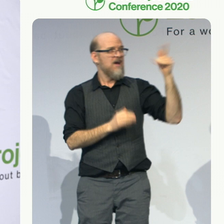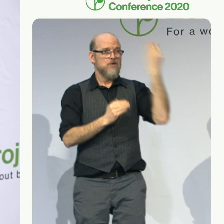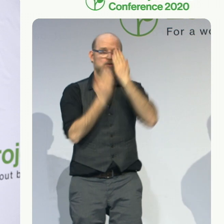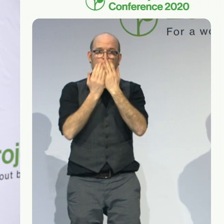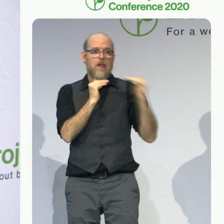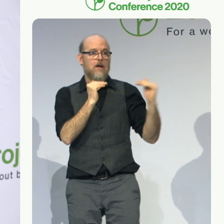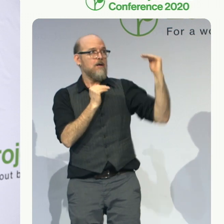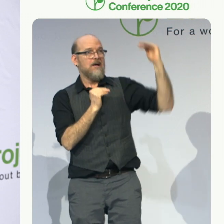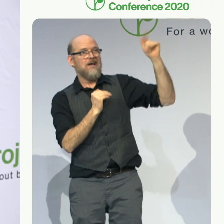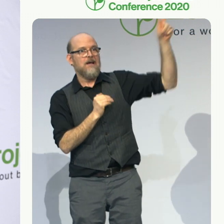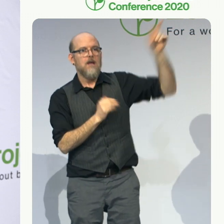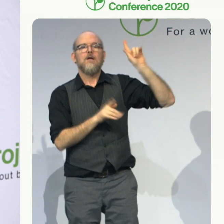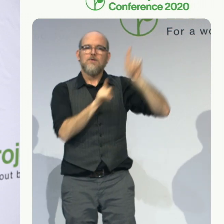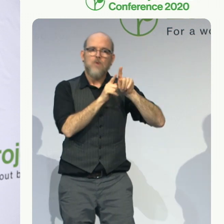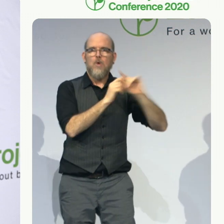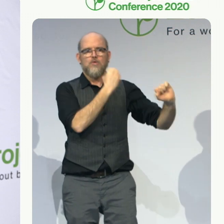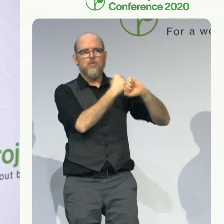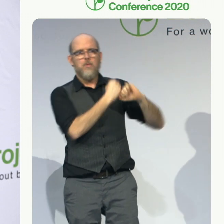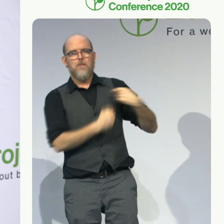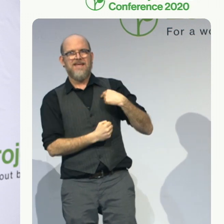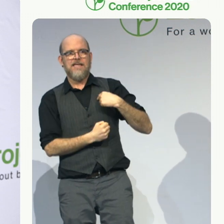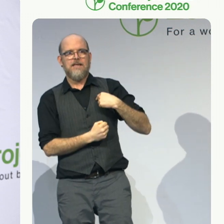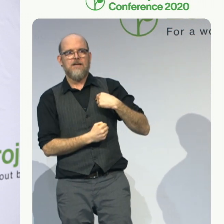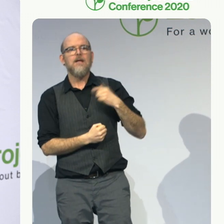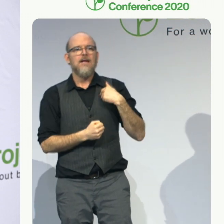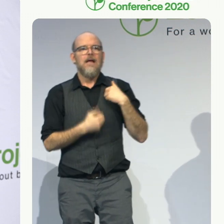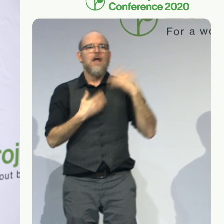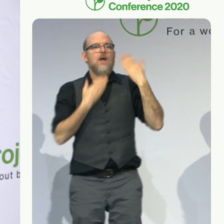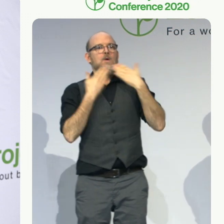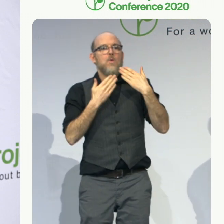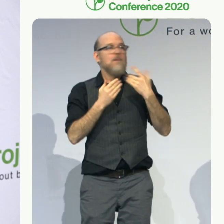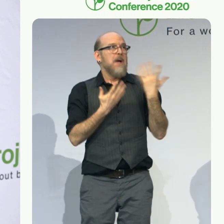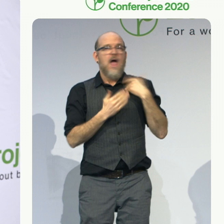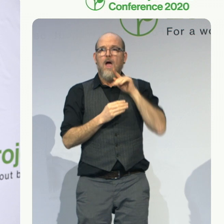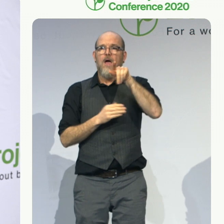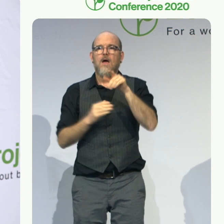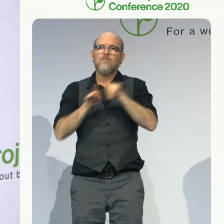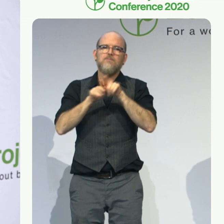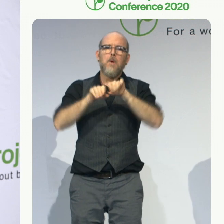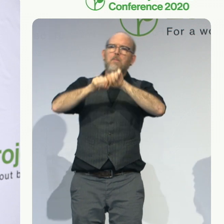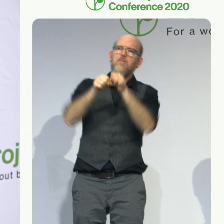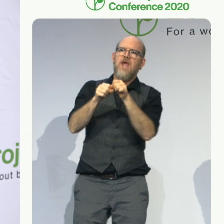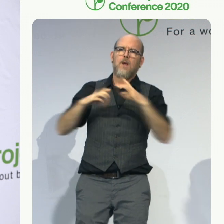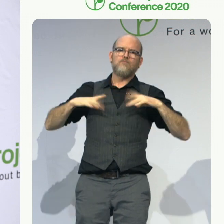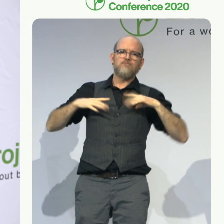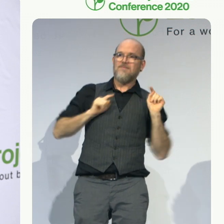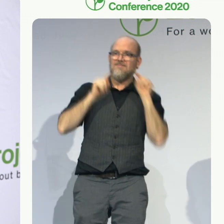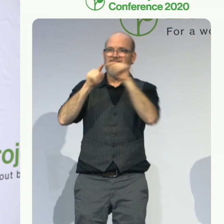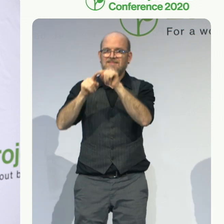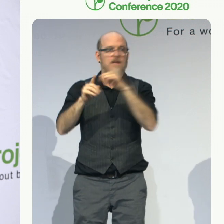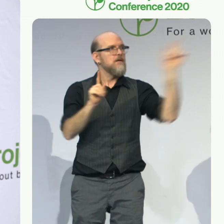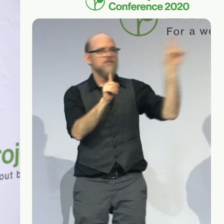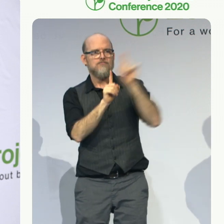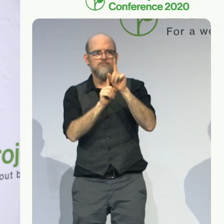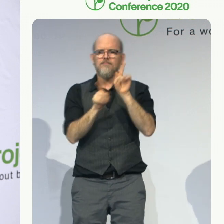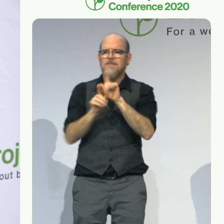anti-bullying officers, especially outside the classroom. All this led to a distinctive improvement in my academic